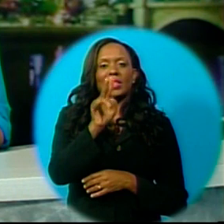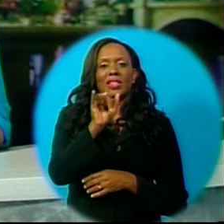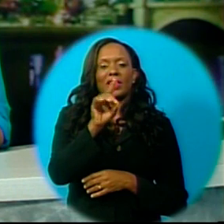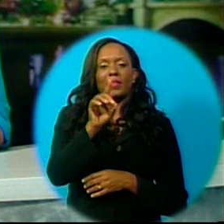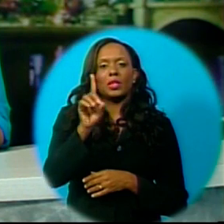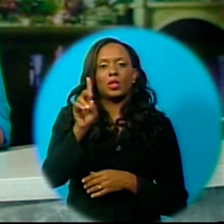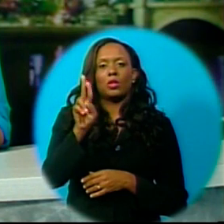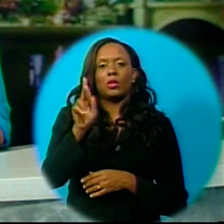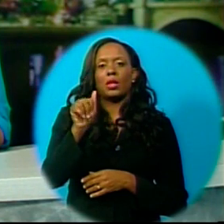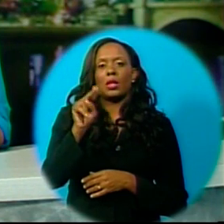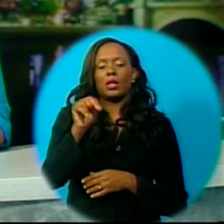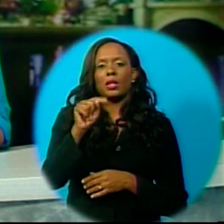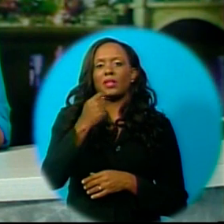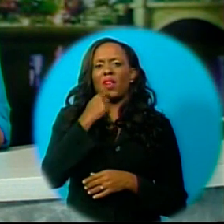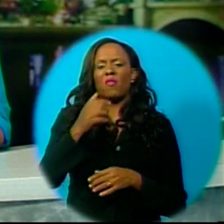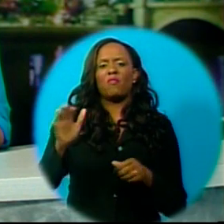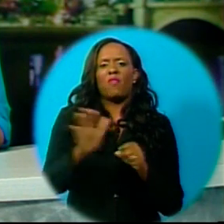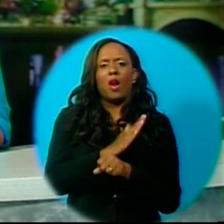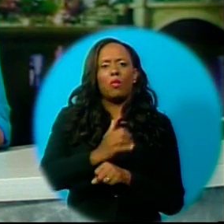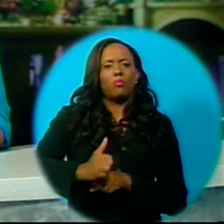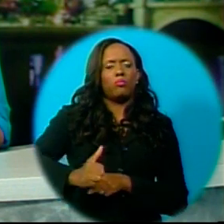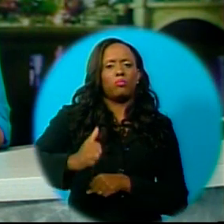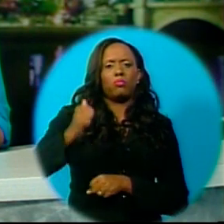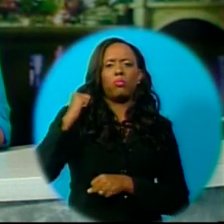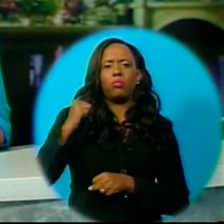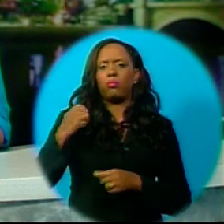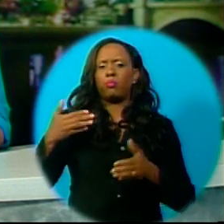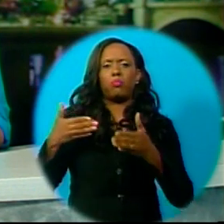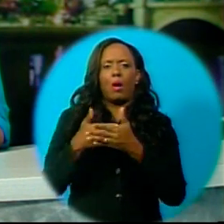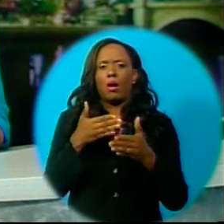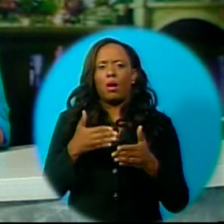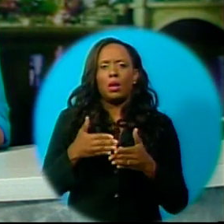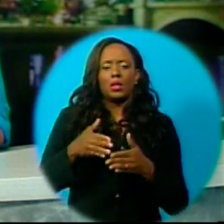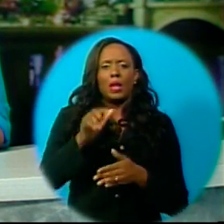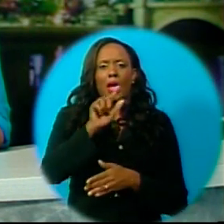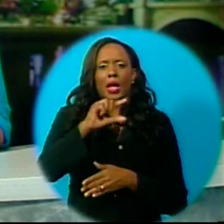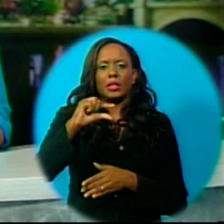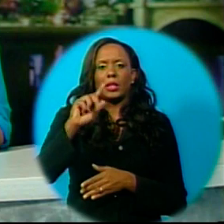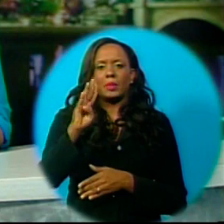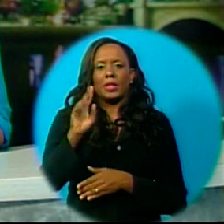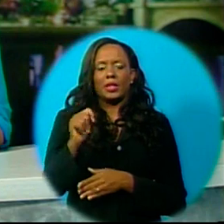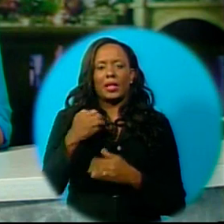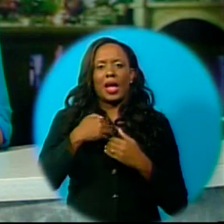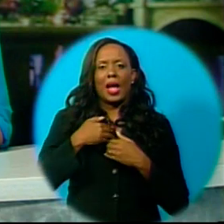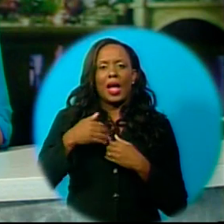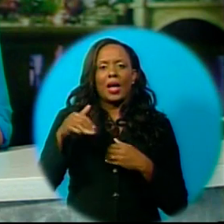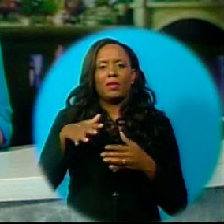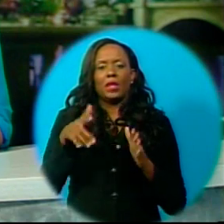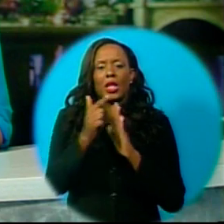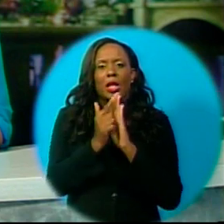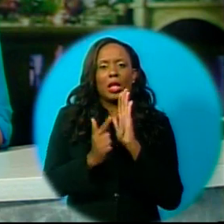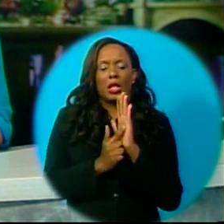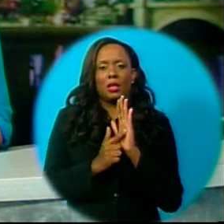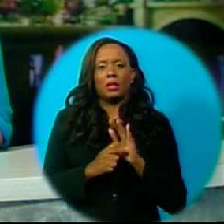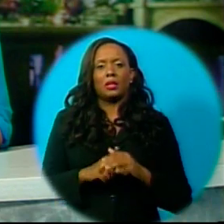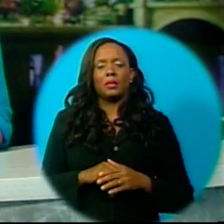the agenda of the Lesbians, Gay, Bisexual and Transgender Association to have same-sex marriage legalized.